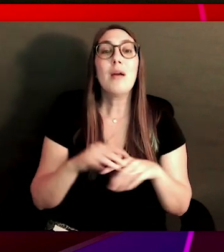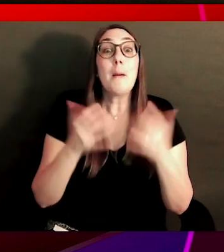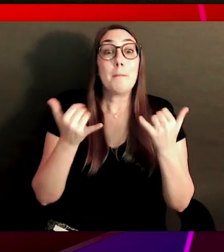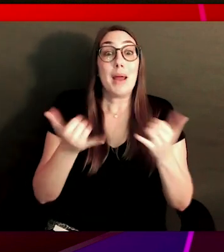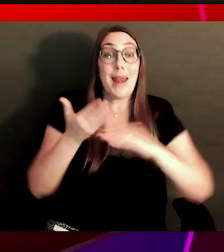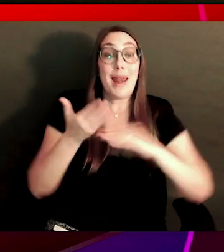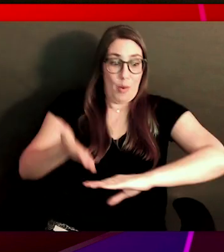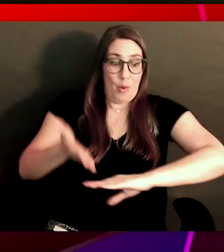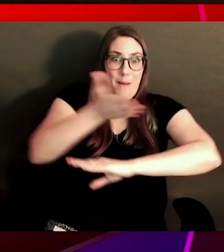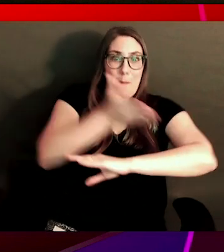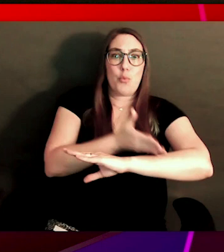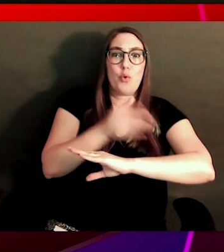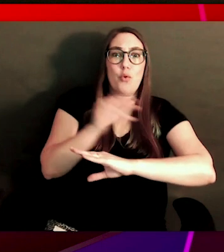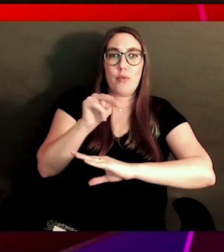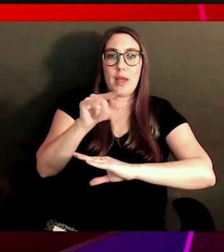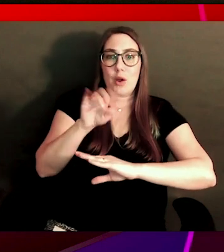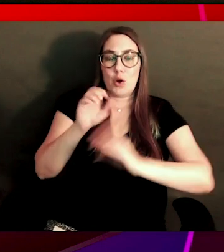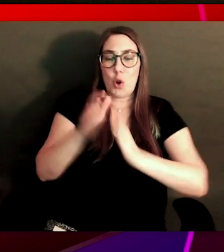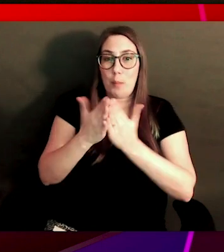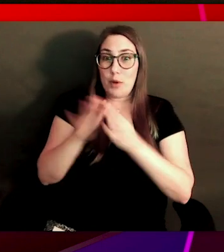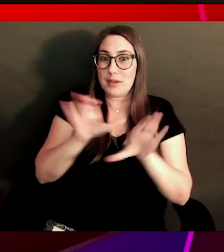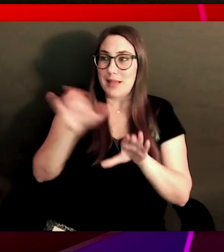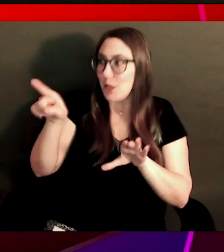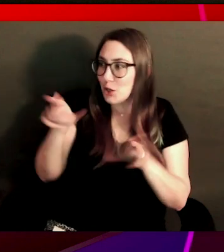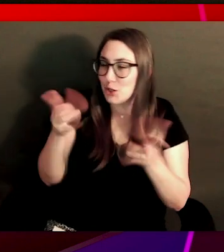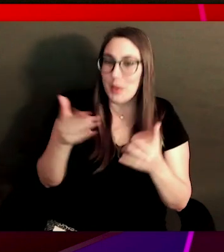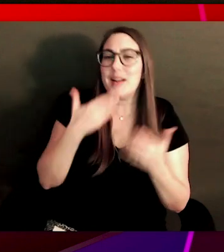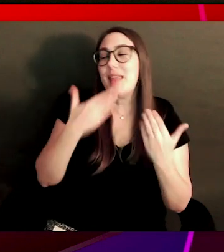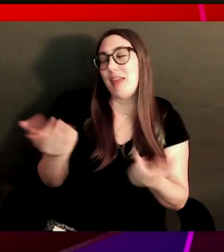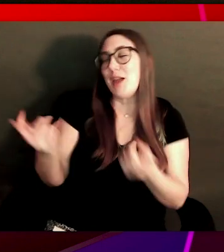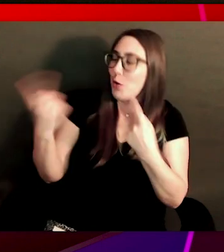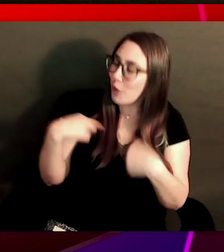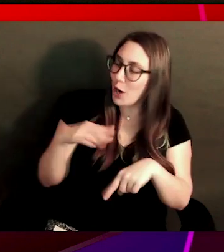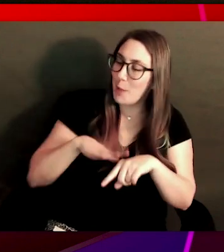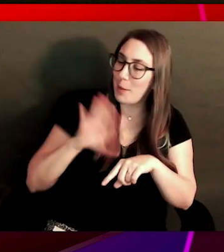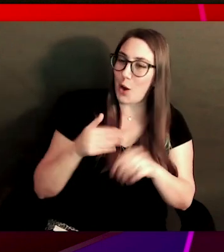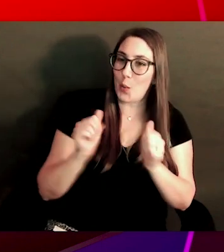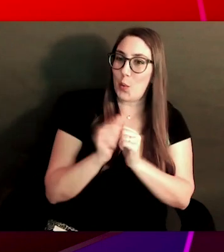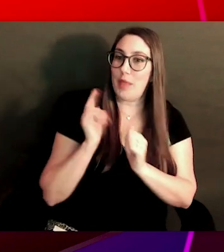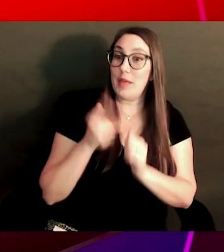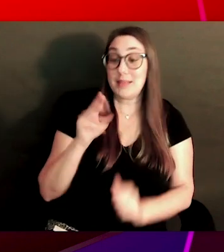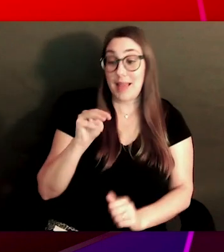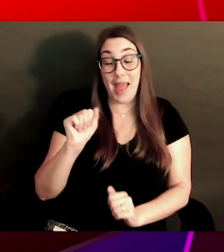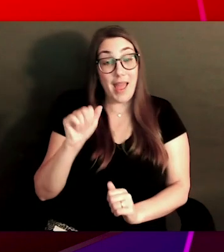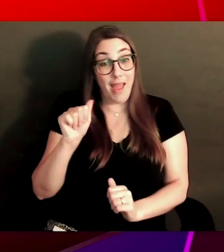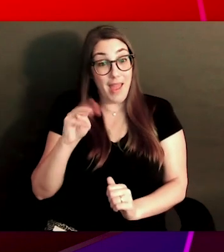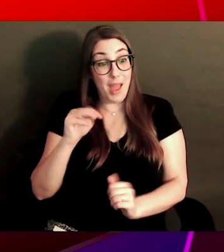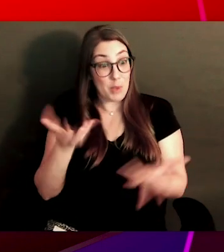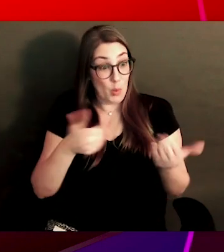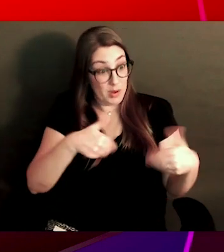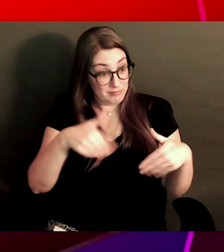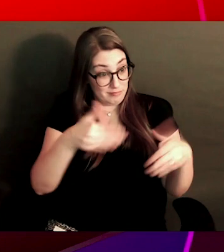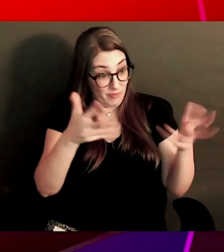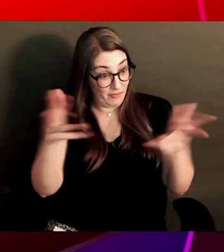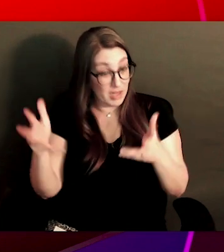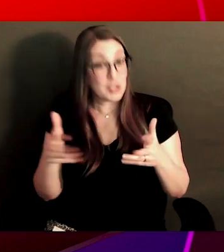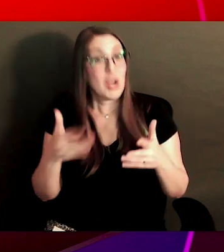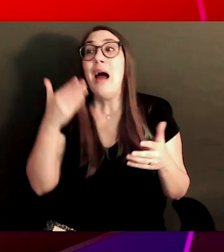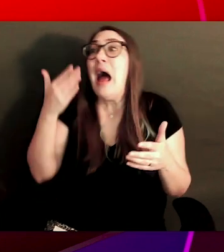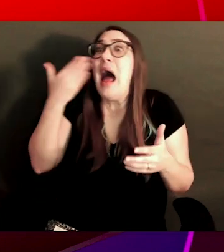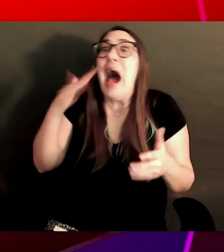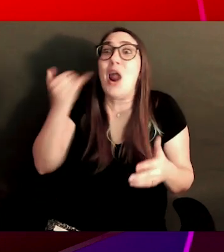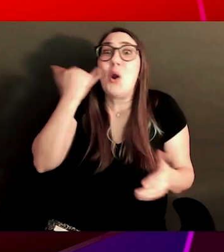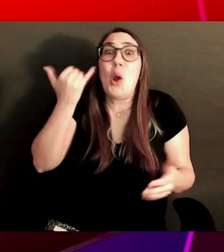notebooks, and just like you guys are doing. So guys, thanks for coming out with us. AM, you want to take us out? Sure, yeah. I don't know if we figured out which is the